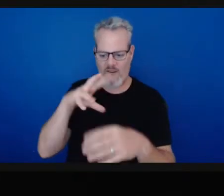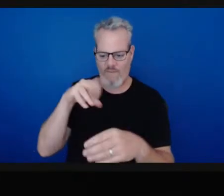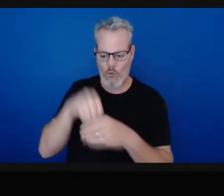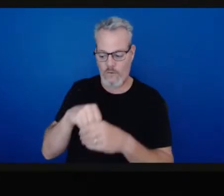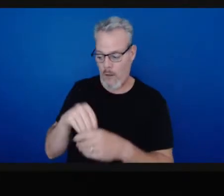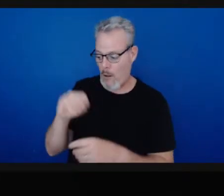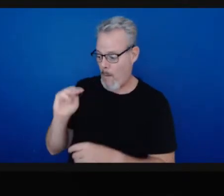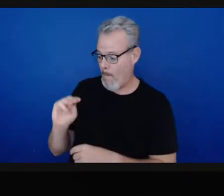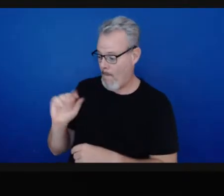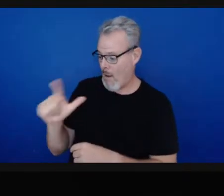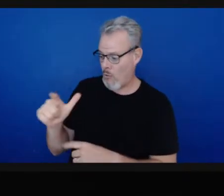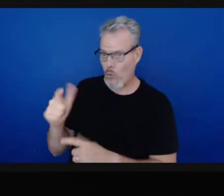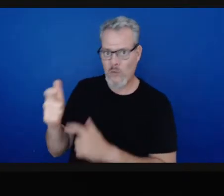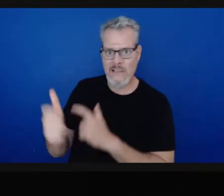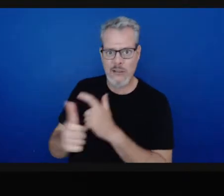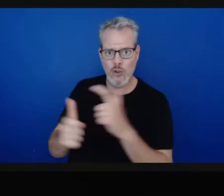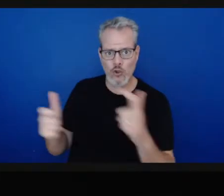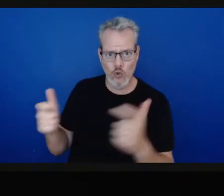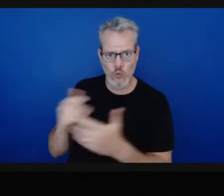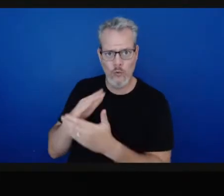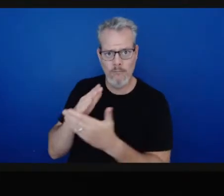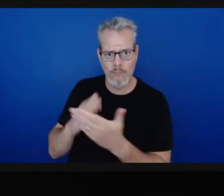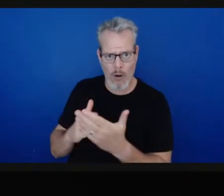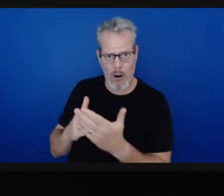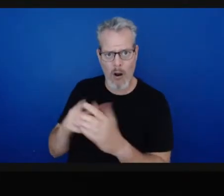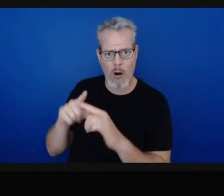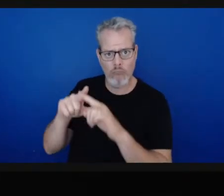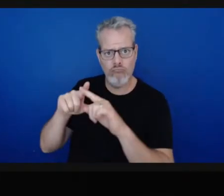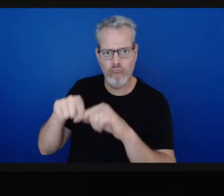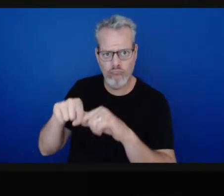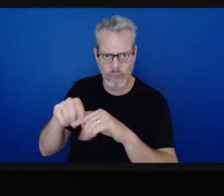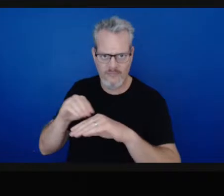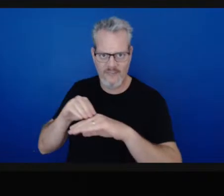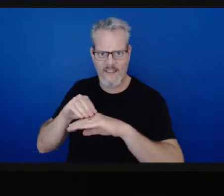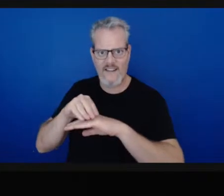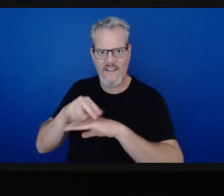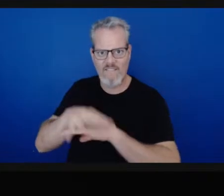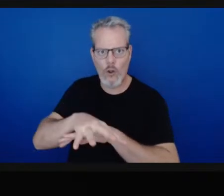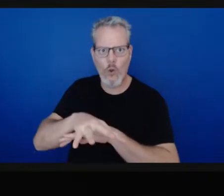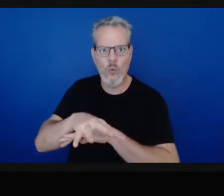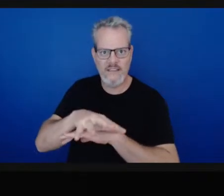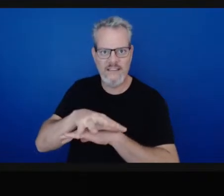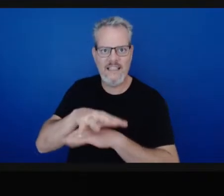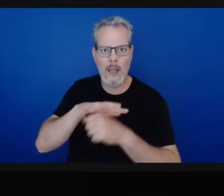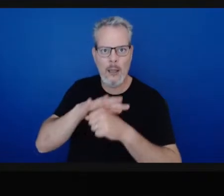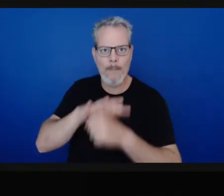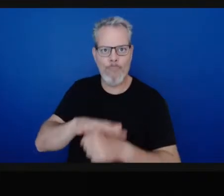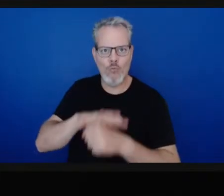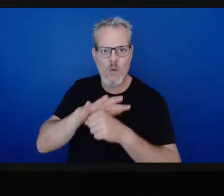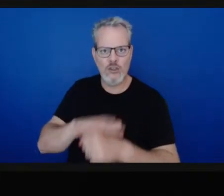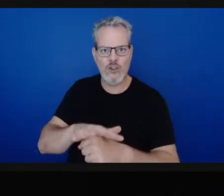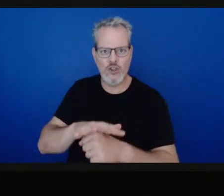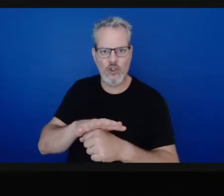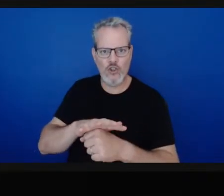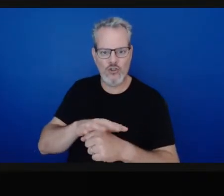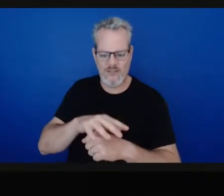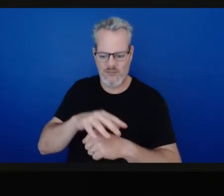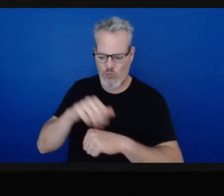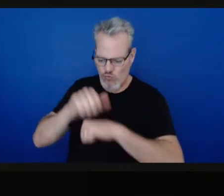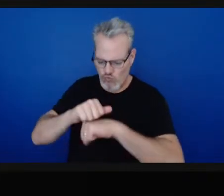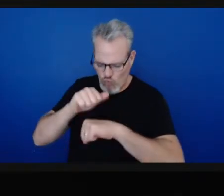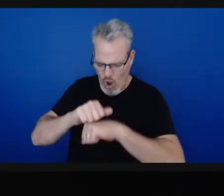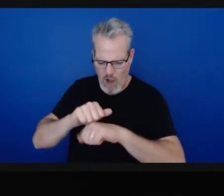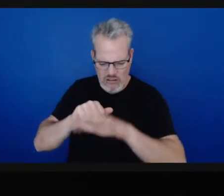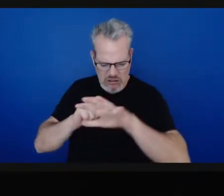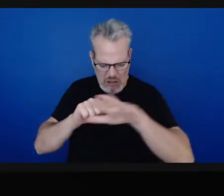huge factor off to the northwest there, influencing the pressure that's just in the rocks everywhere around